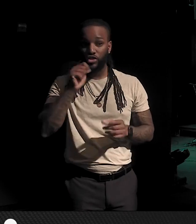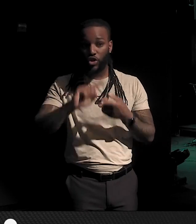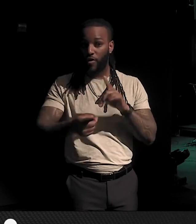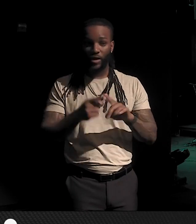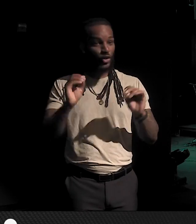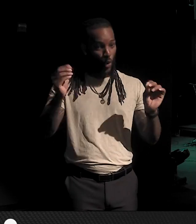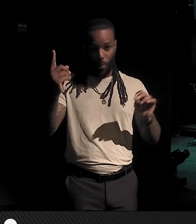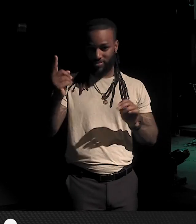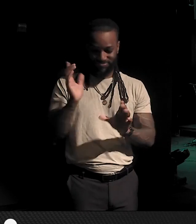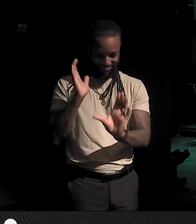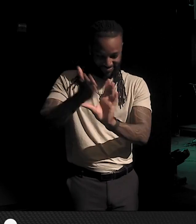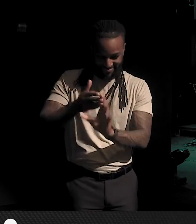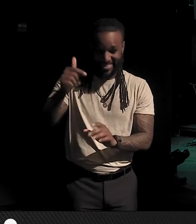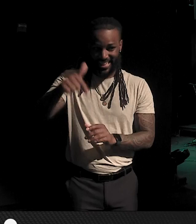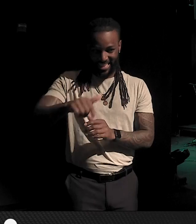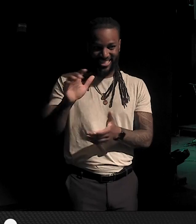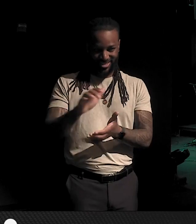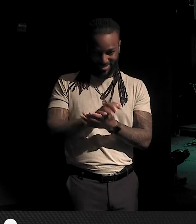in the marriage, just the bride and groom.